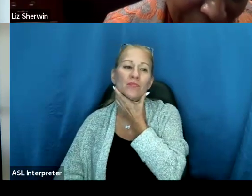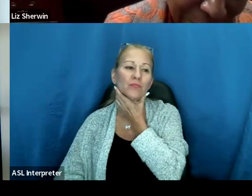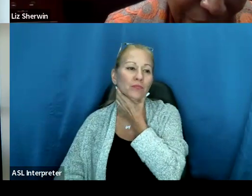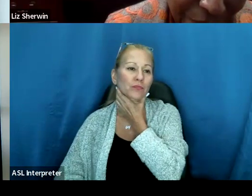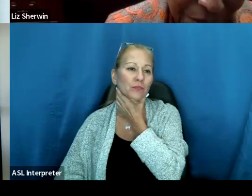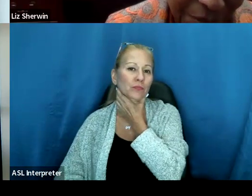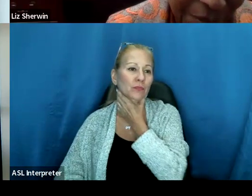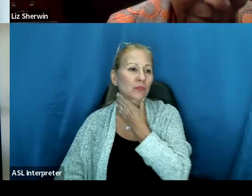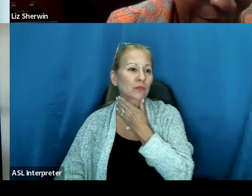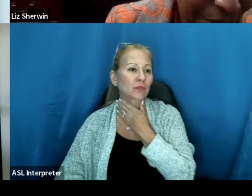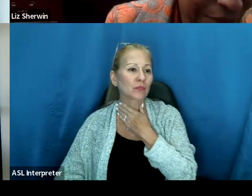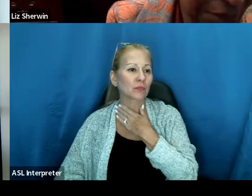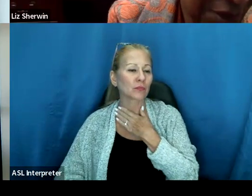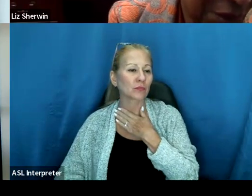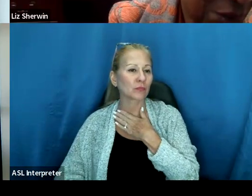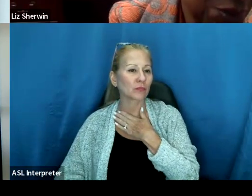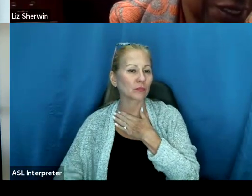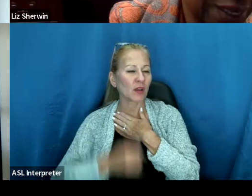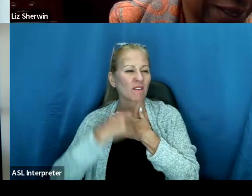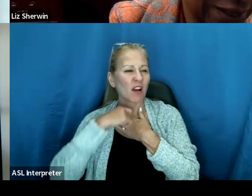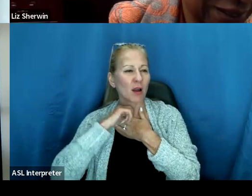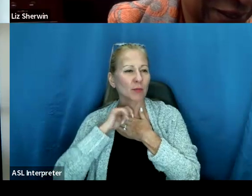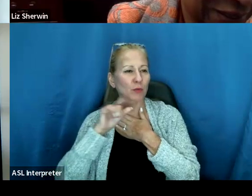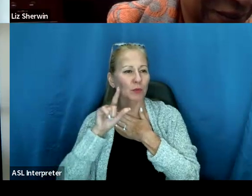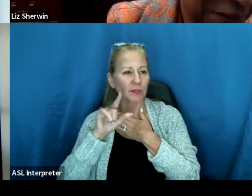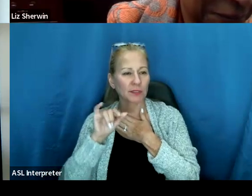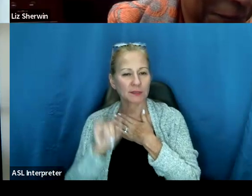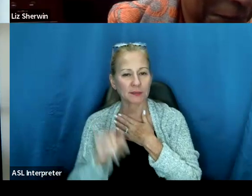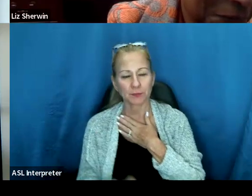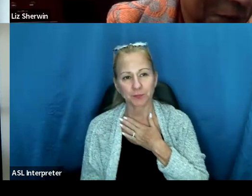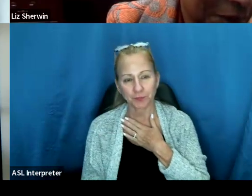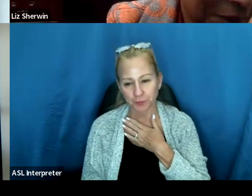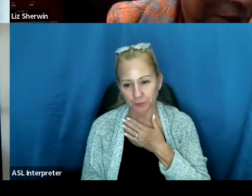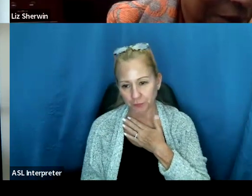Oh, we can't hear, if you unmute first.